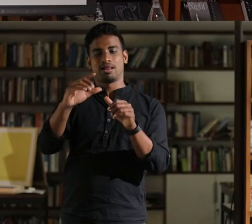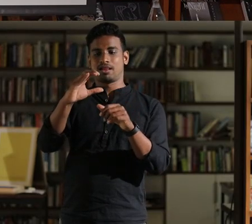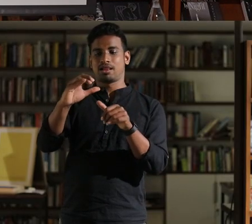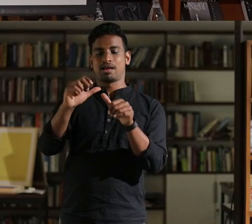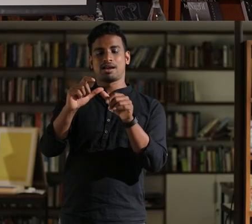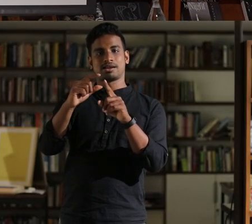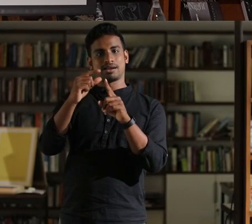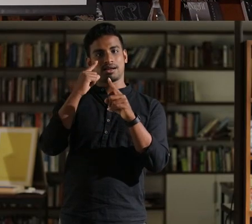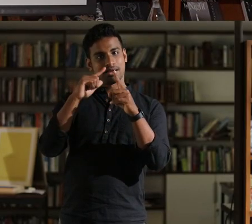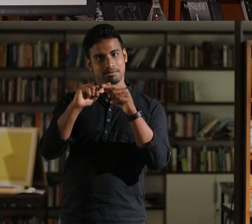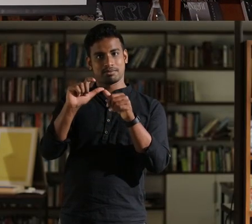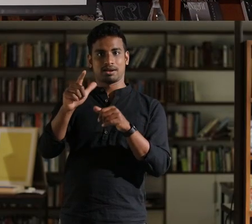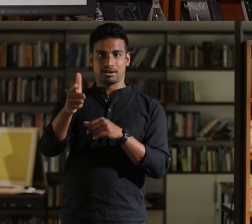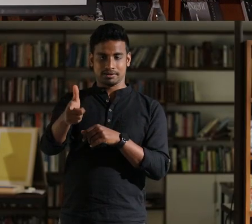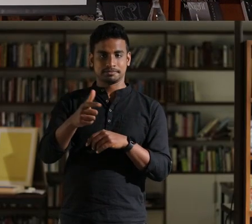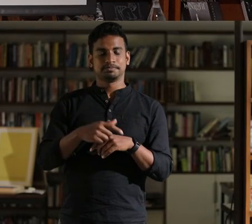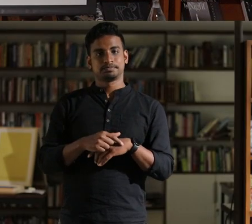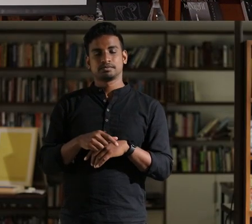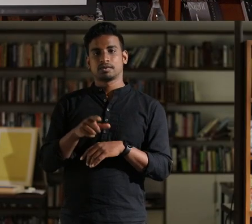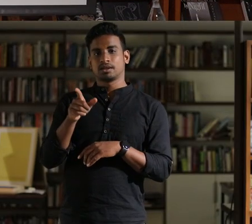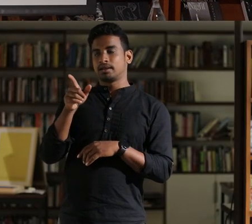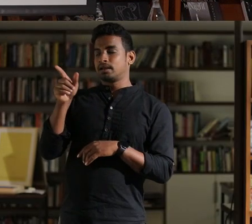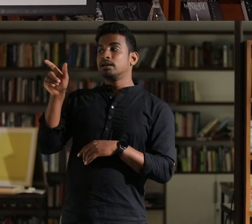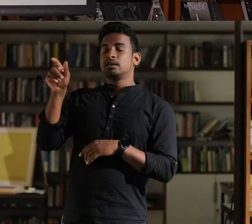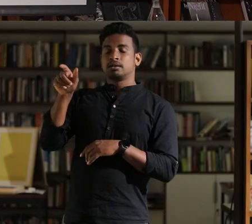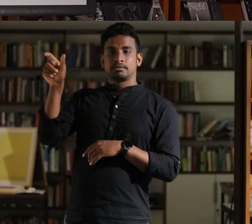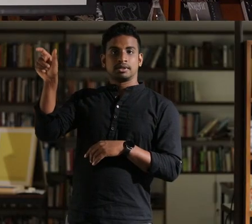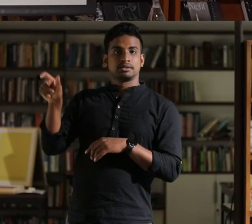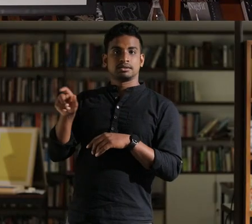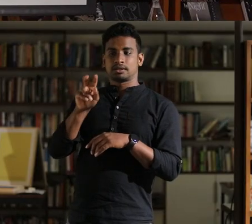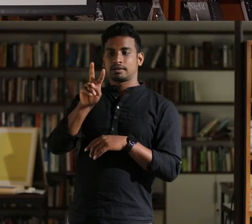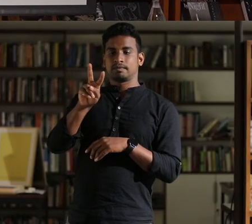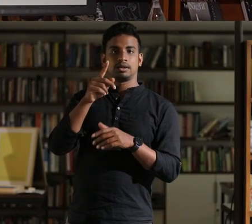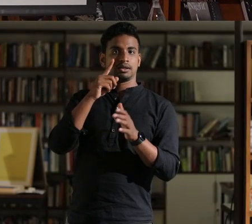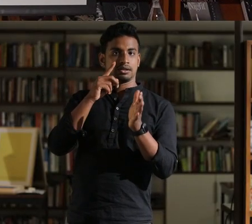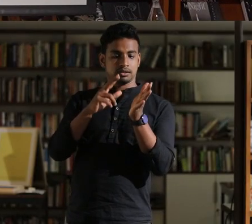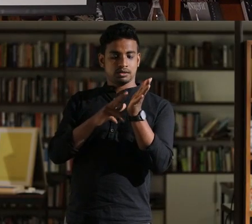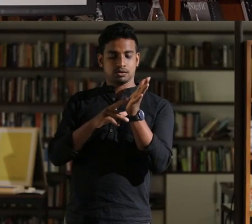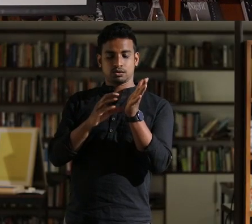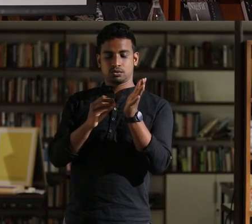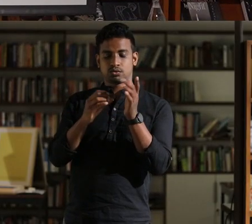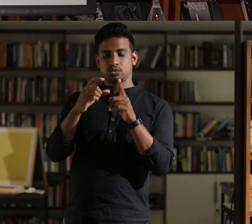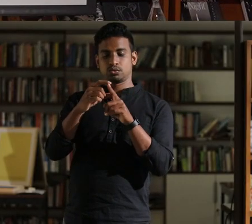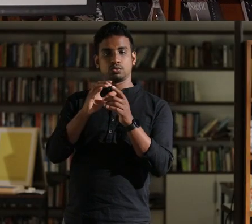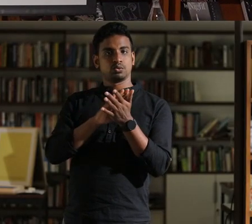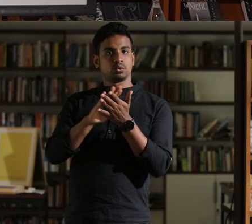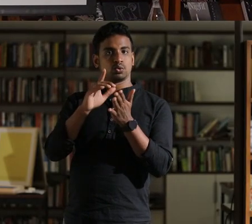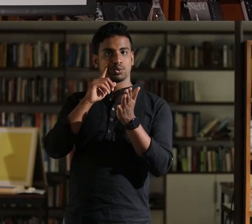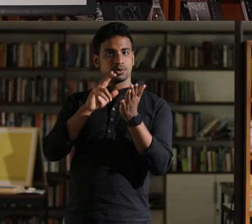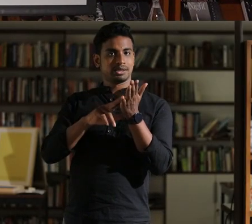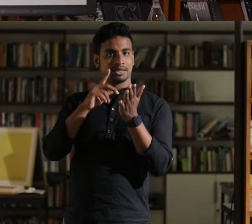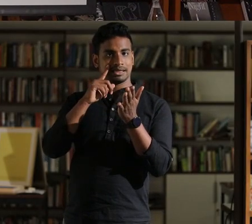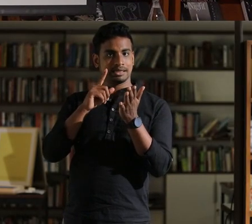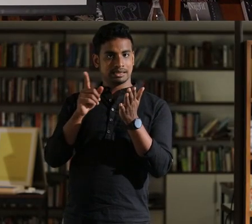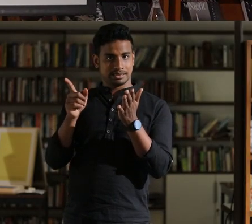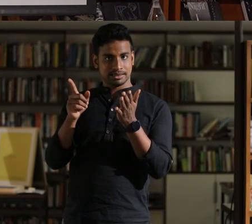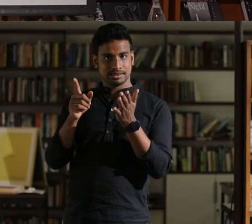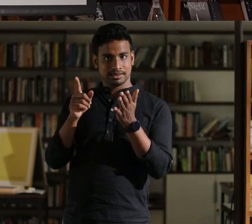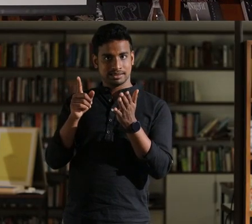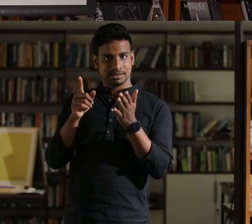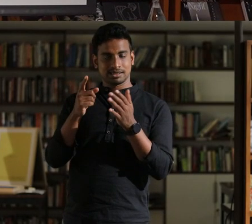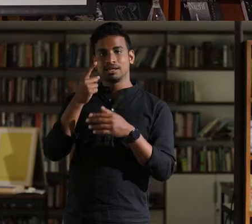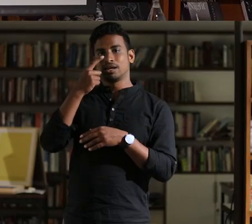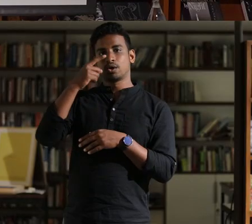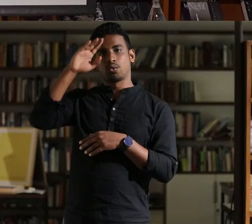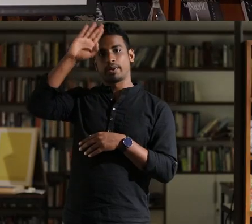somebody got in touch with R.K. Binodini Devi, who was the queen at that time, and she heard of what we were trying, and